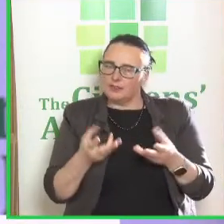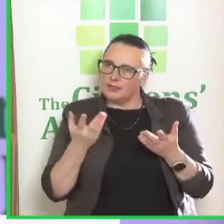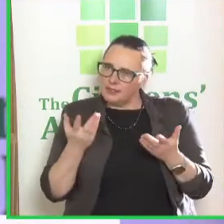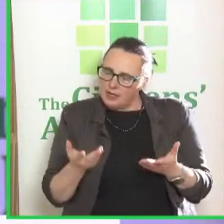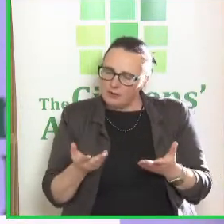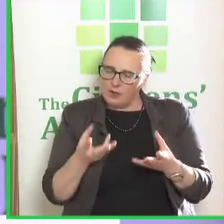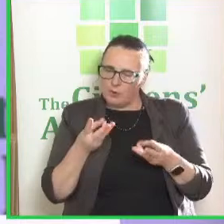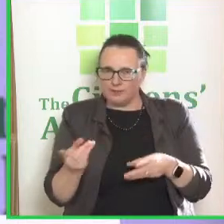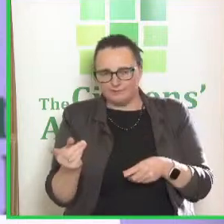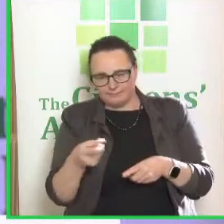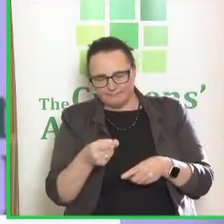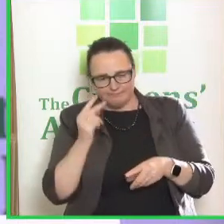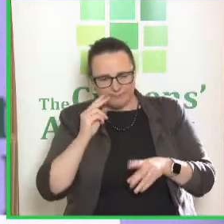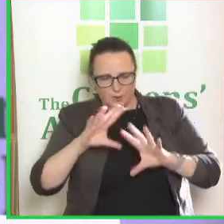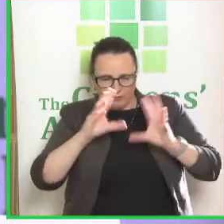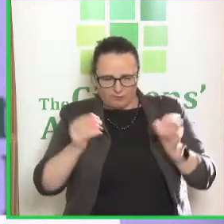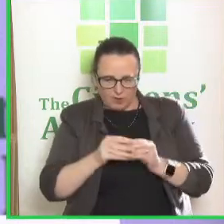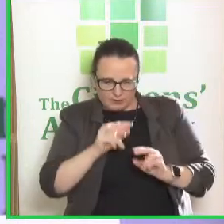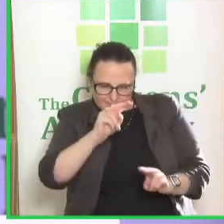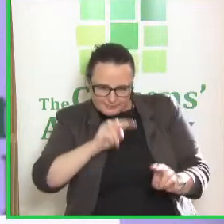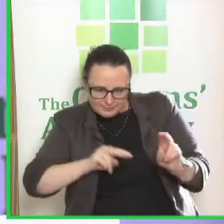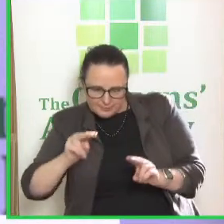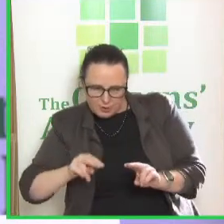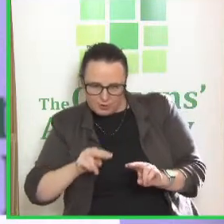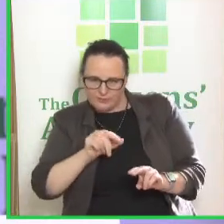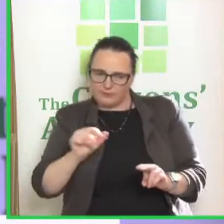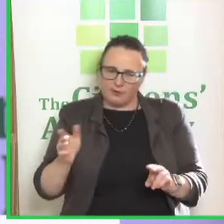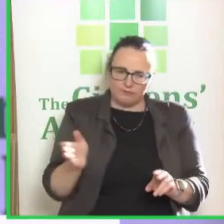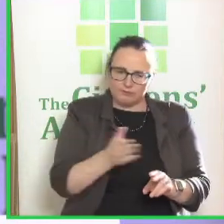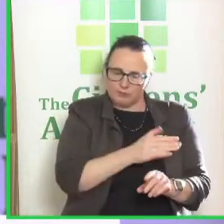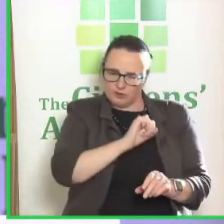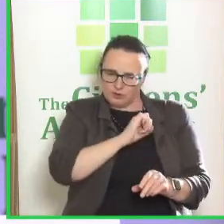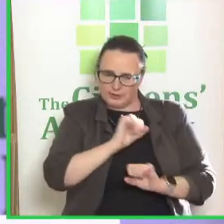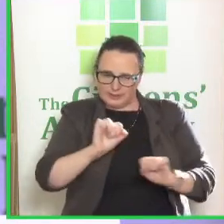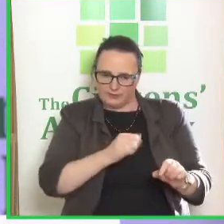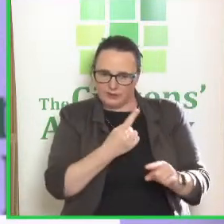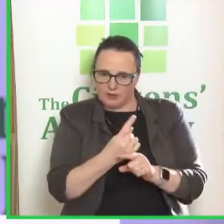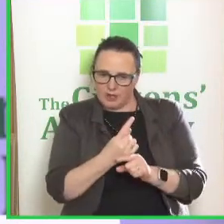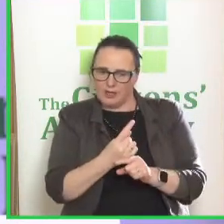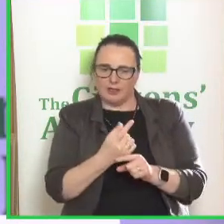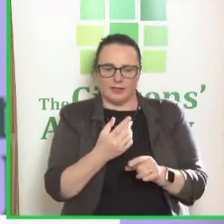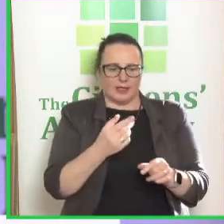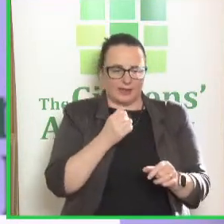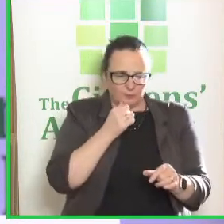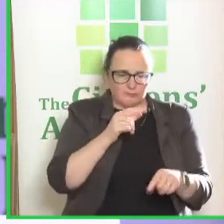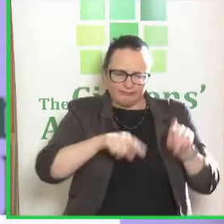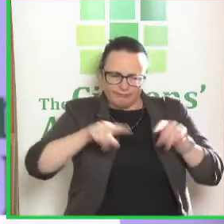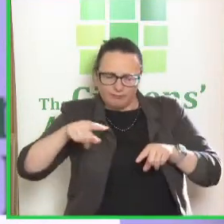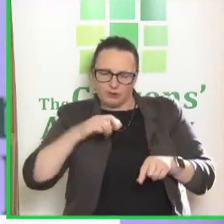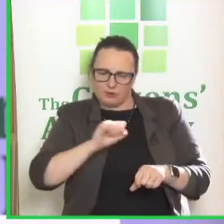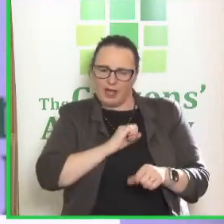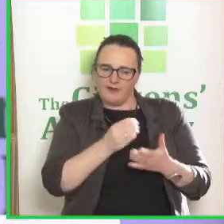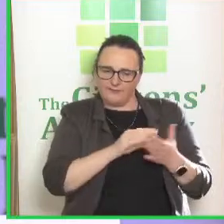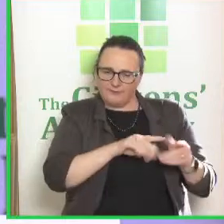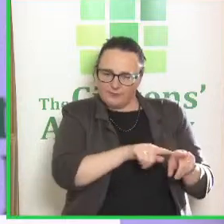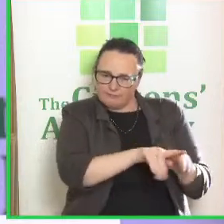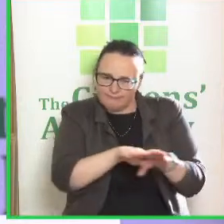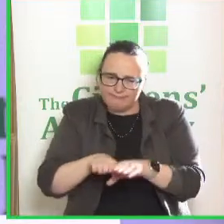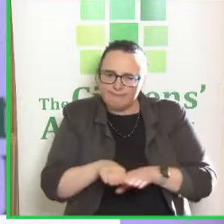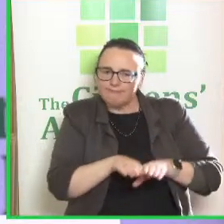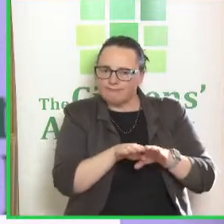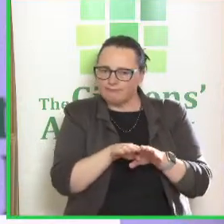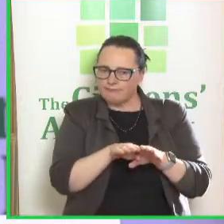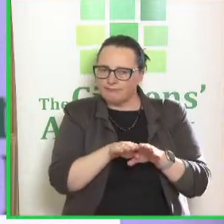to be completed so that we can ensure that services are available where they're most needed. And just because